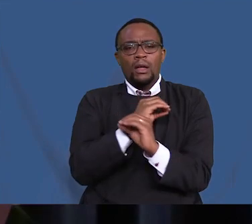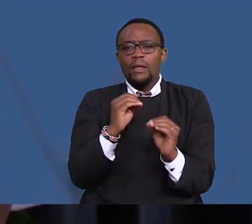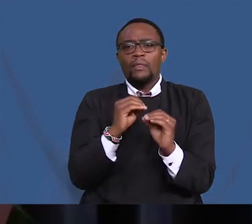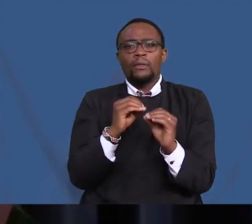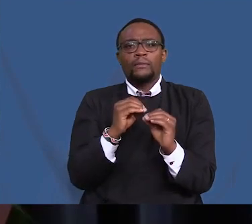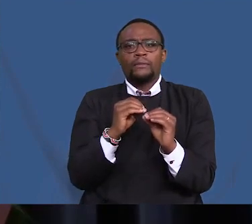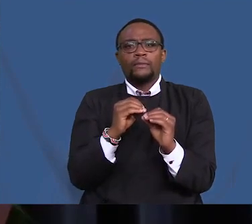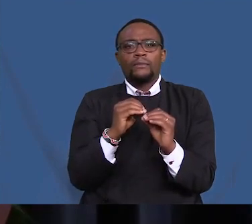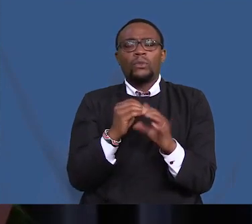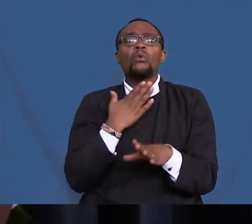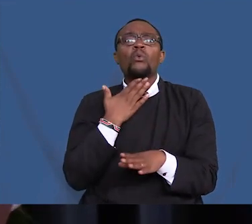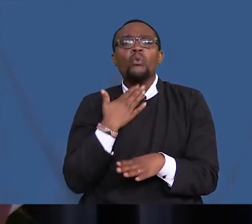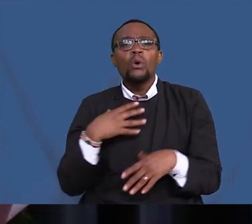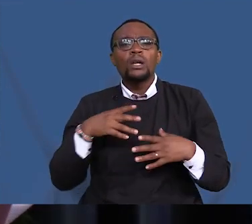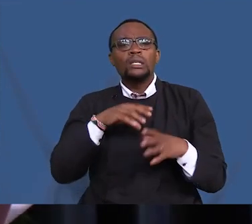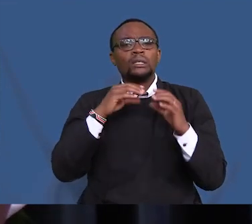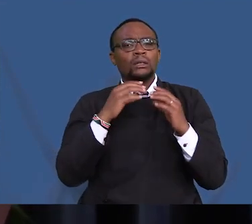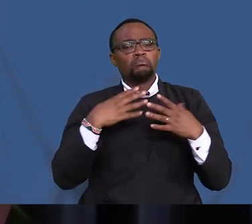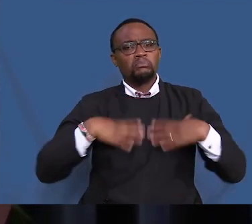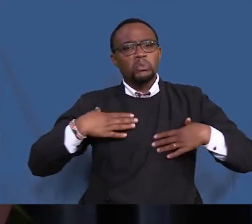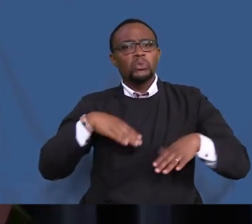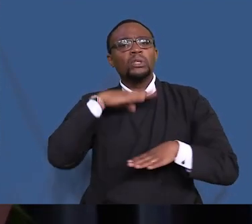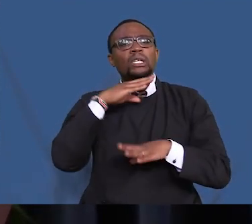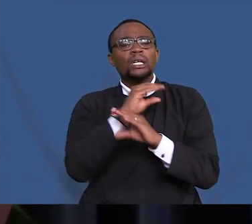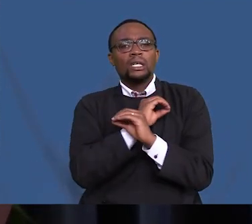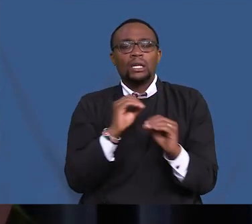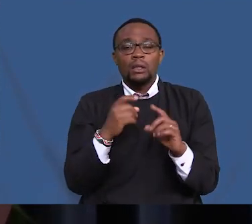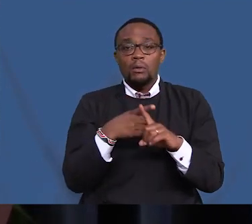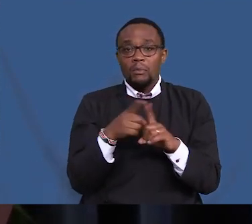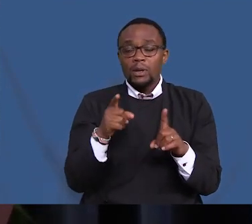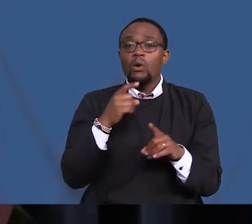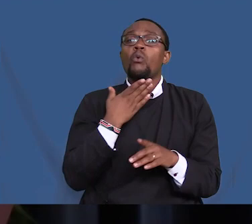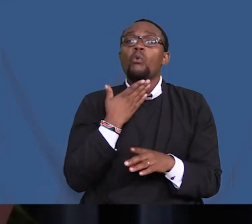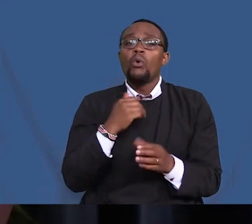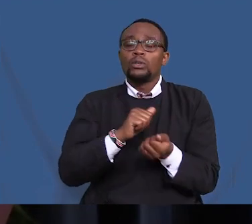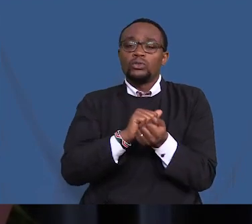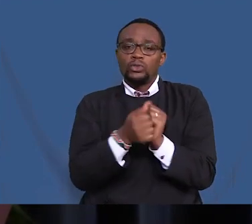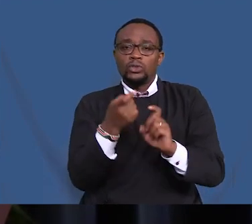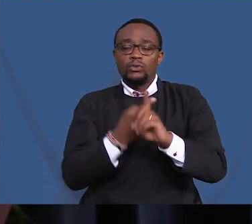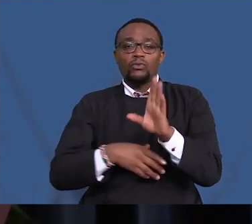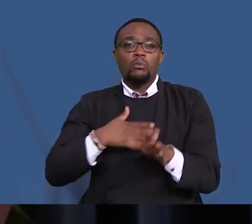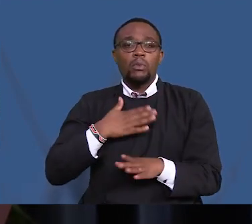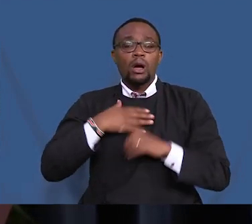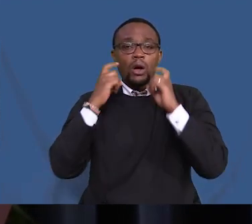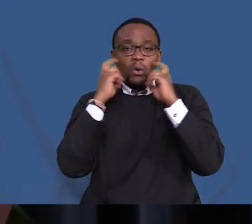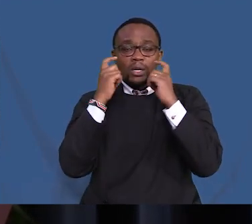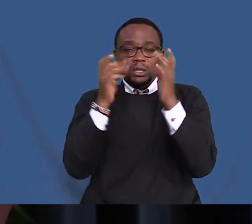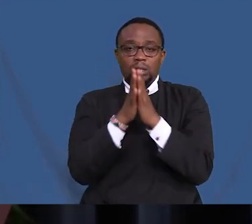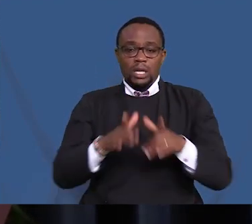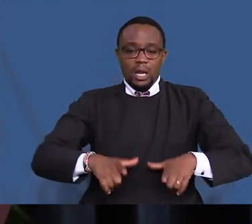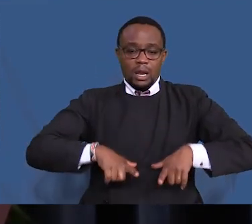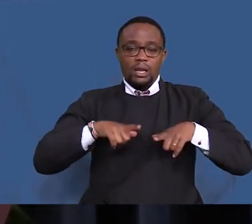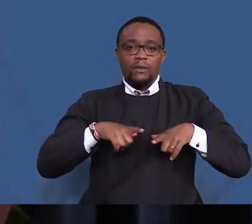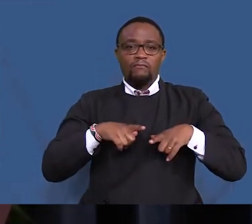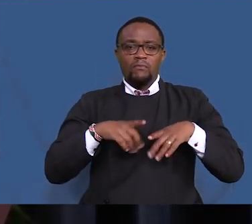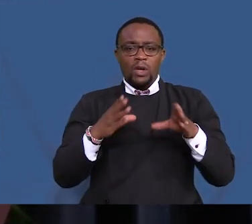who desireth not the death of a sinner, but rather that he may turn it from his wickedness and live, and